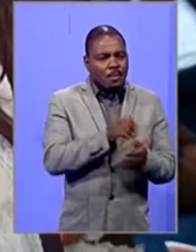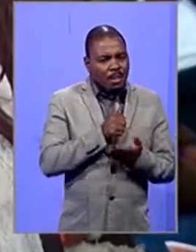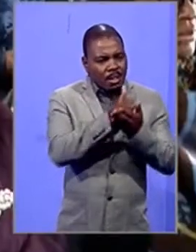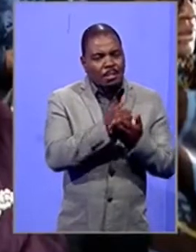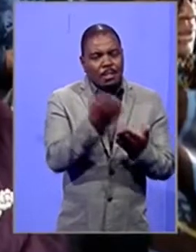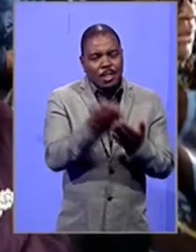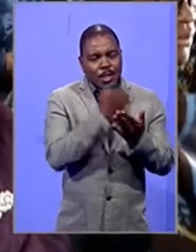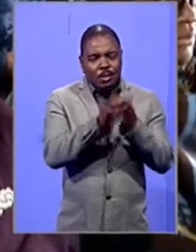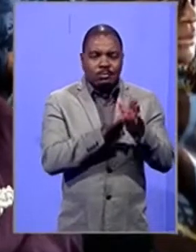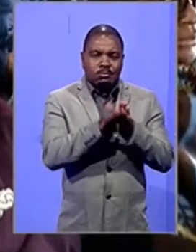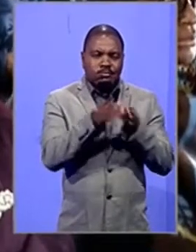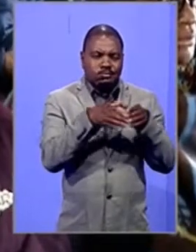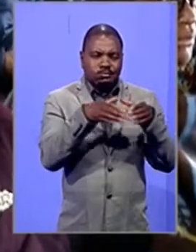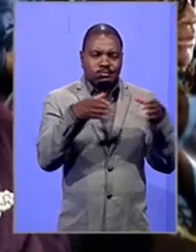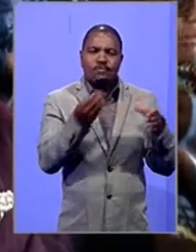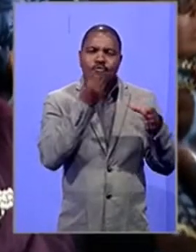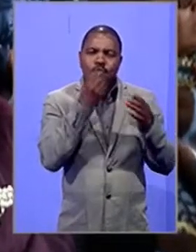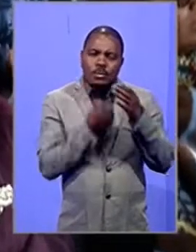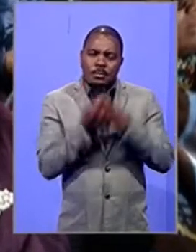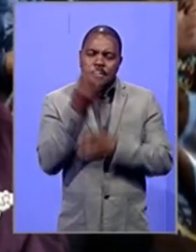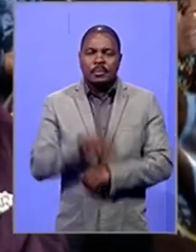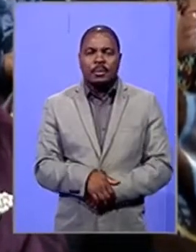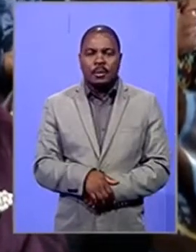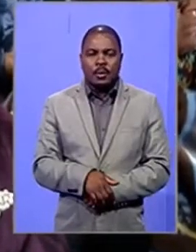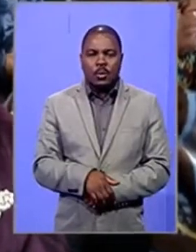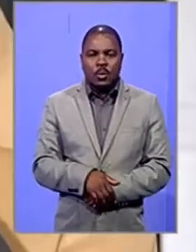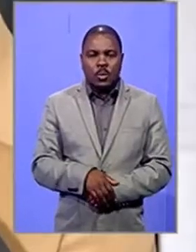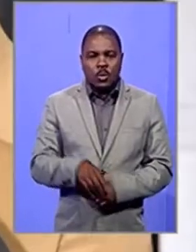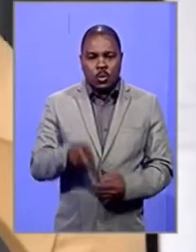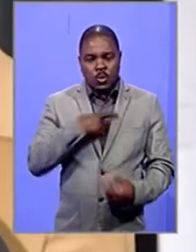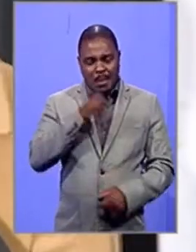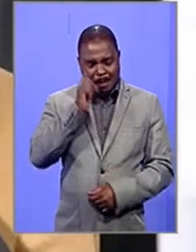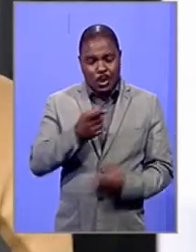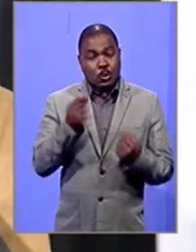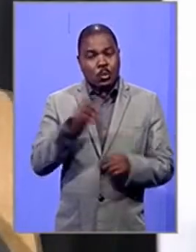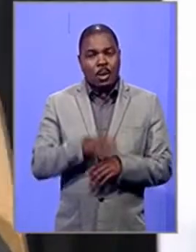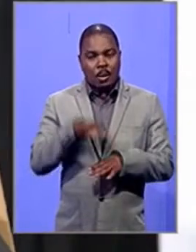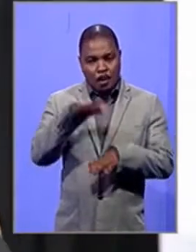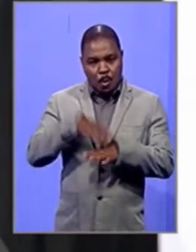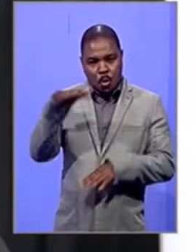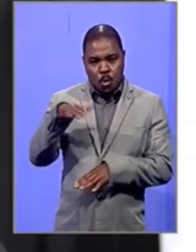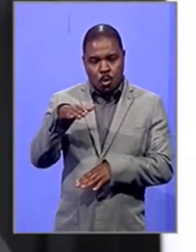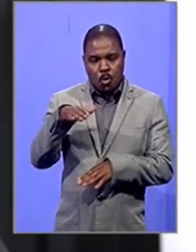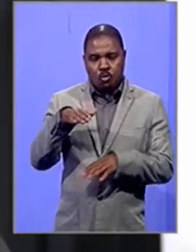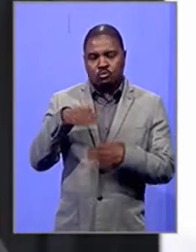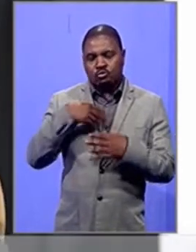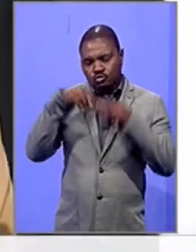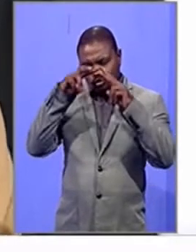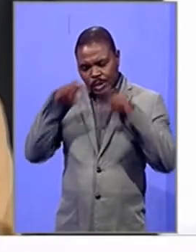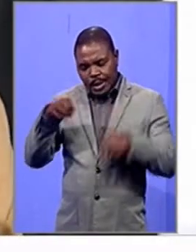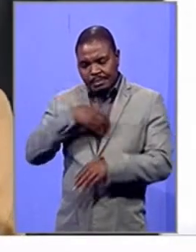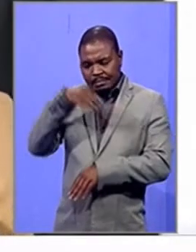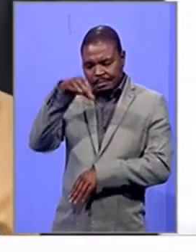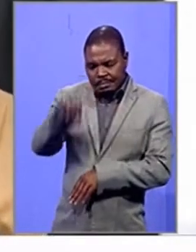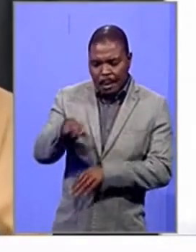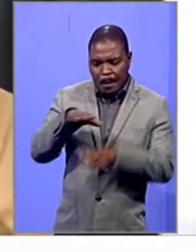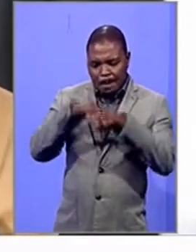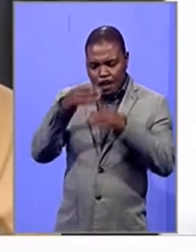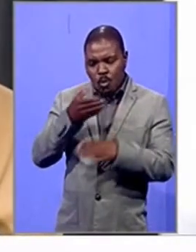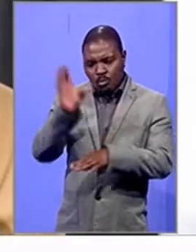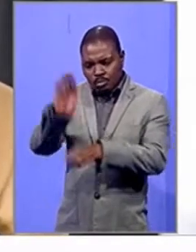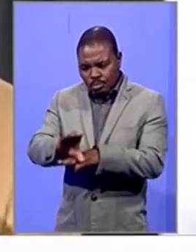kgolong ya moruo le tlhahisong ya dijo. We must invest more and more in research and